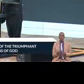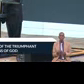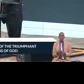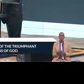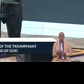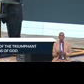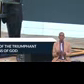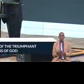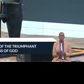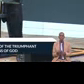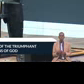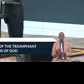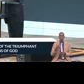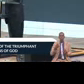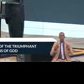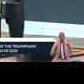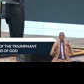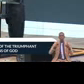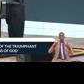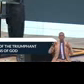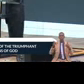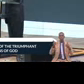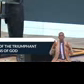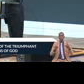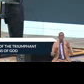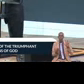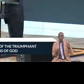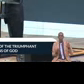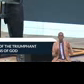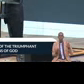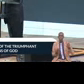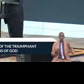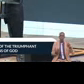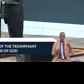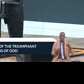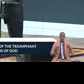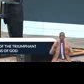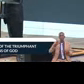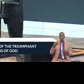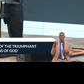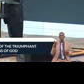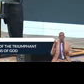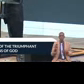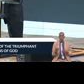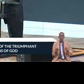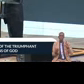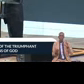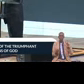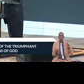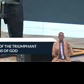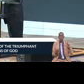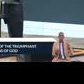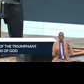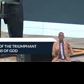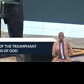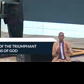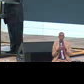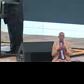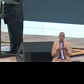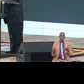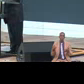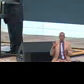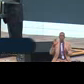to chapter 3 of 1 John. 1 John chapter 3, the